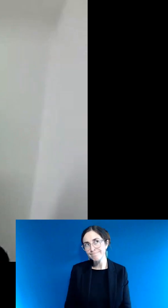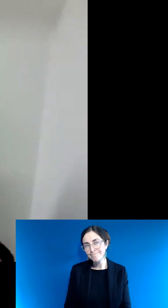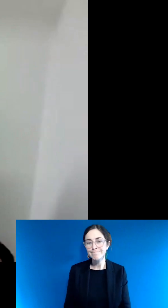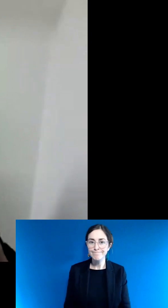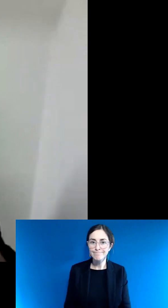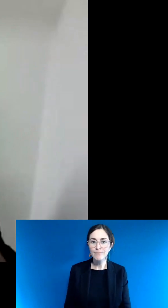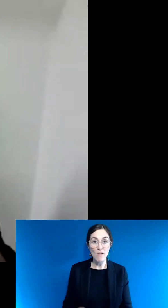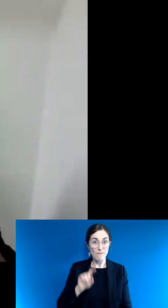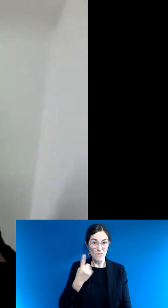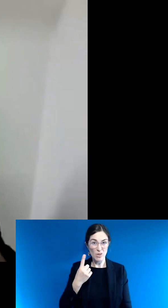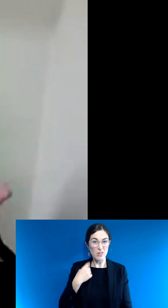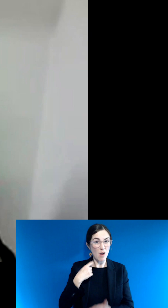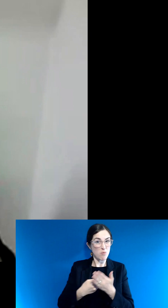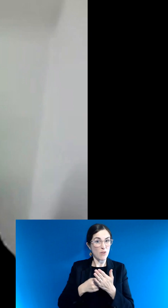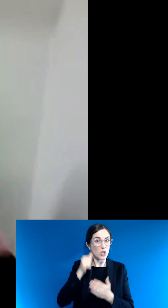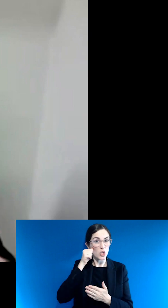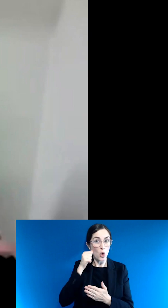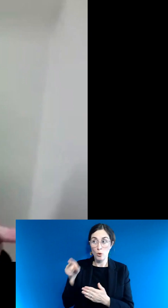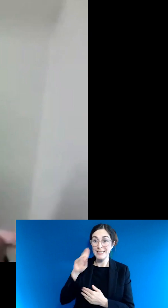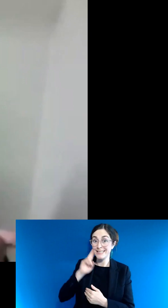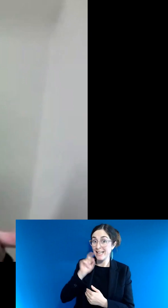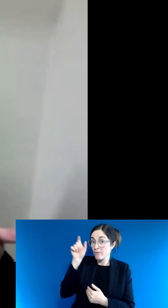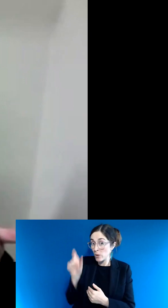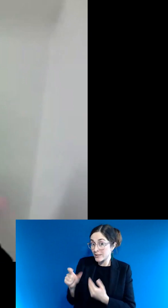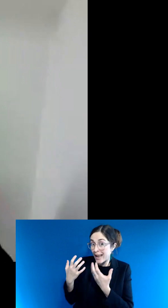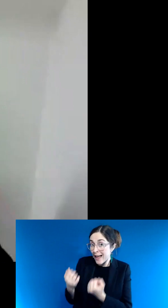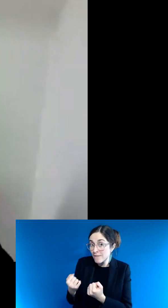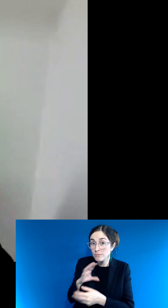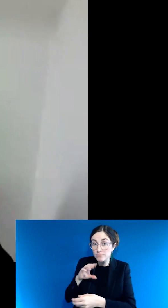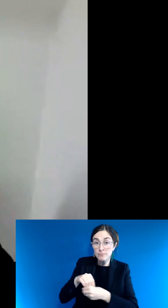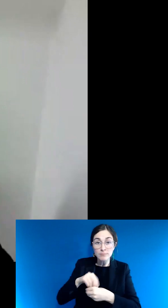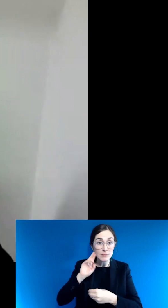for number one, I would want to know that they're a deaf person involved in the deaf community,